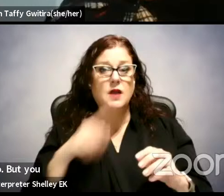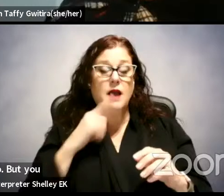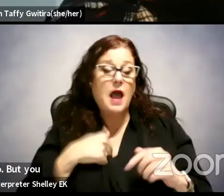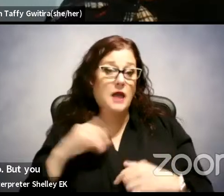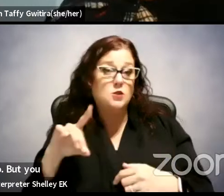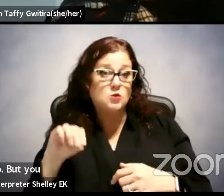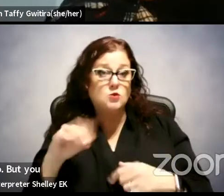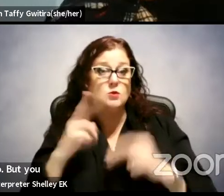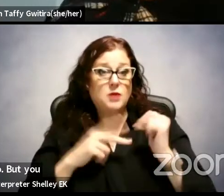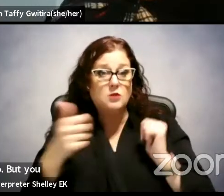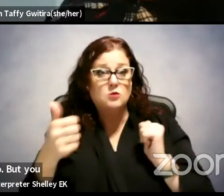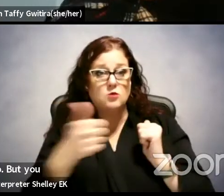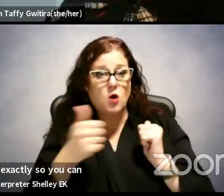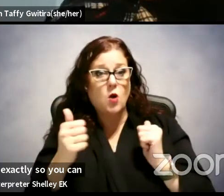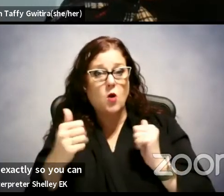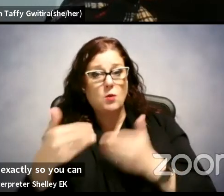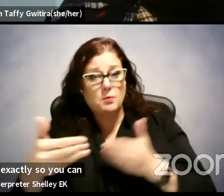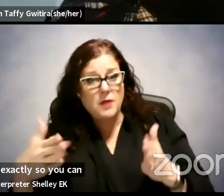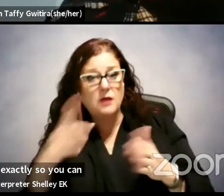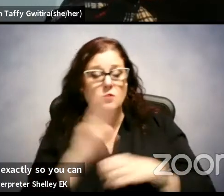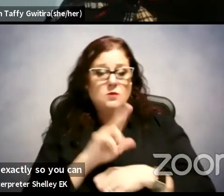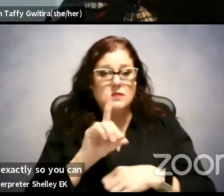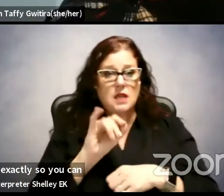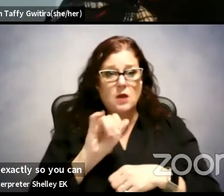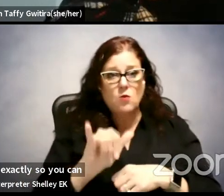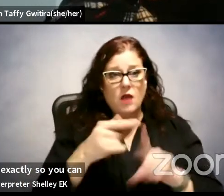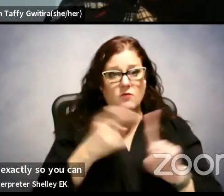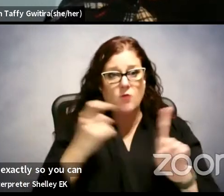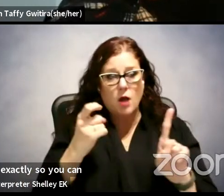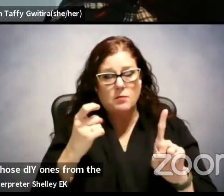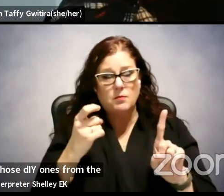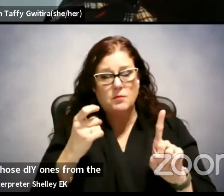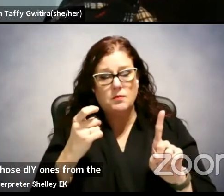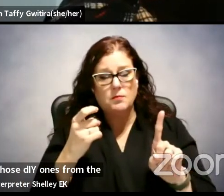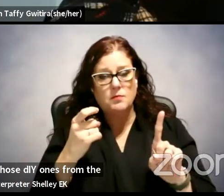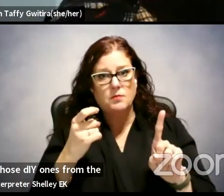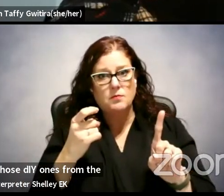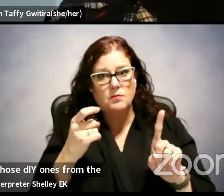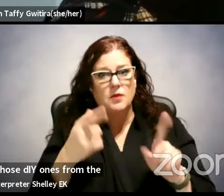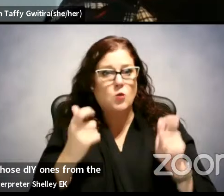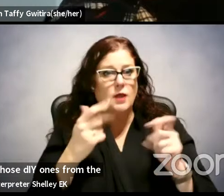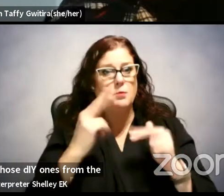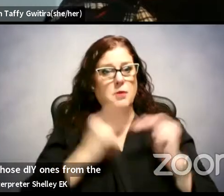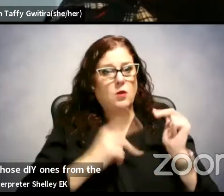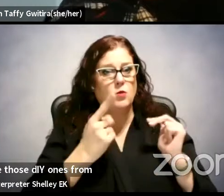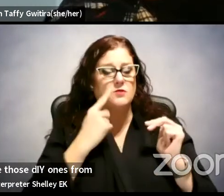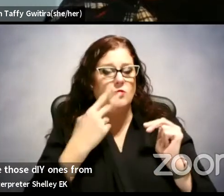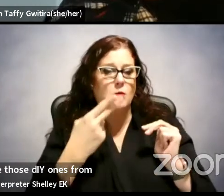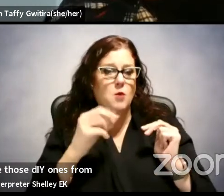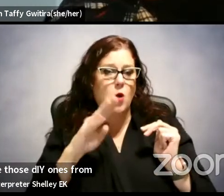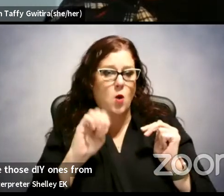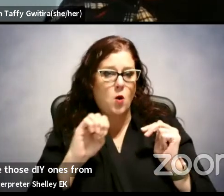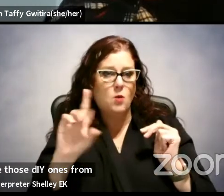So you can build your own bed, or you can use those DIY ones from the kind of quick build ones from Home Depot.